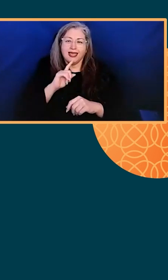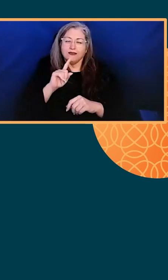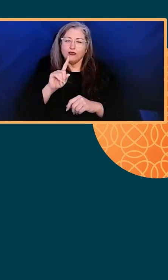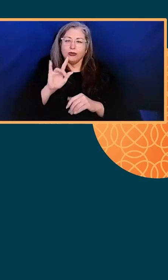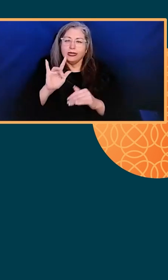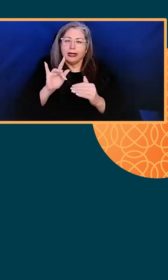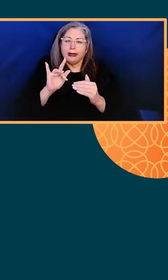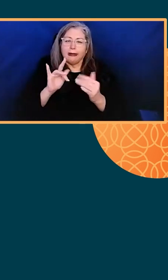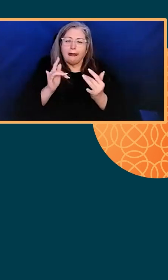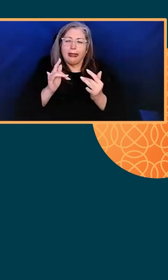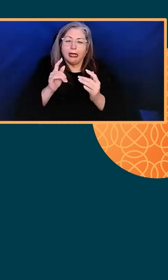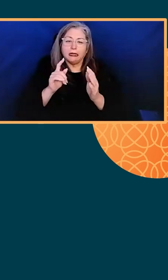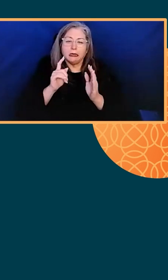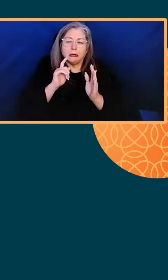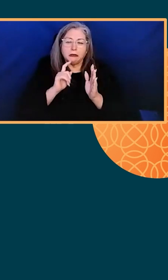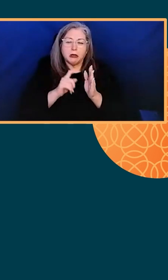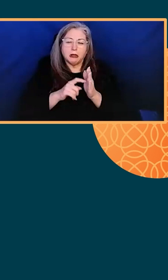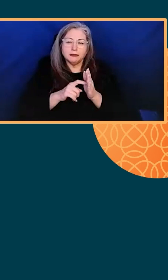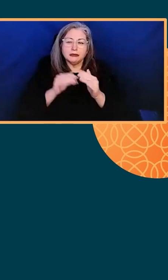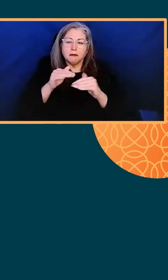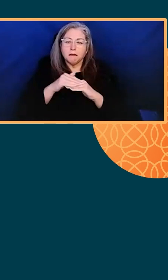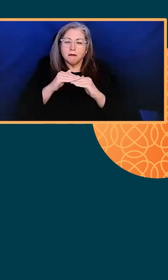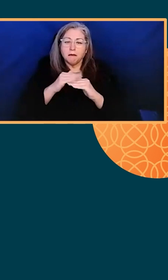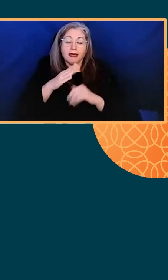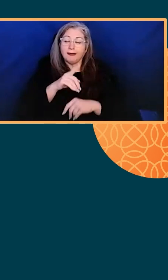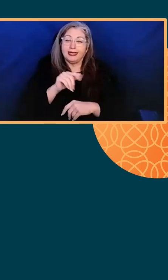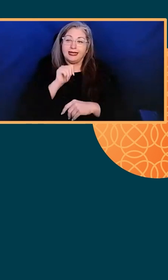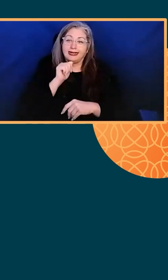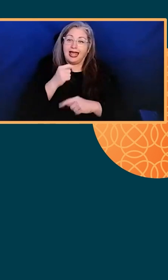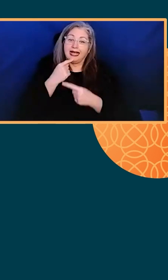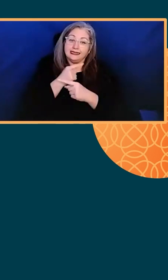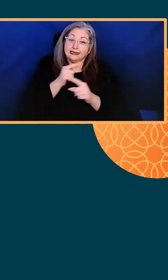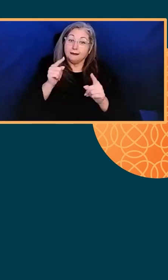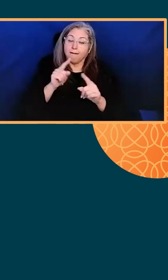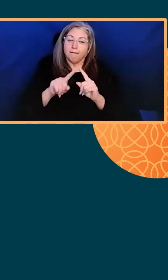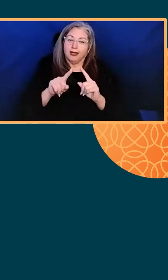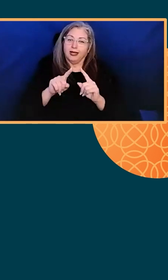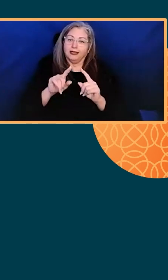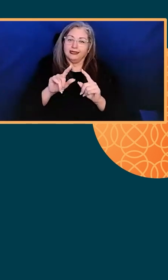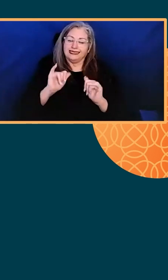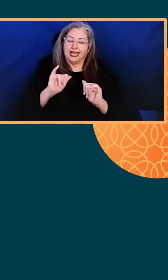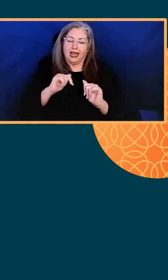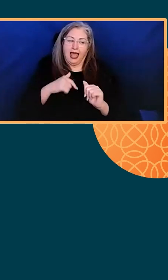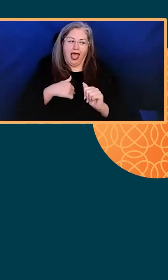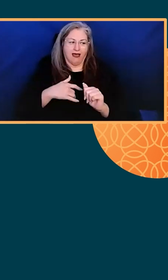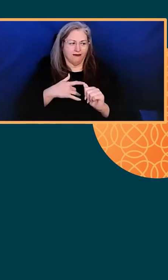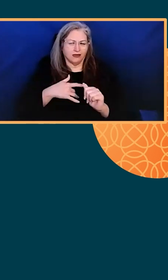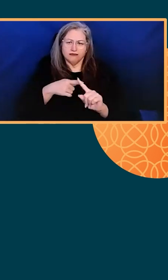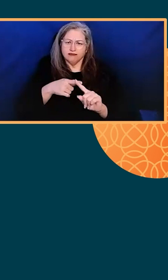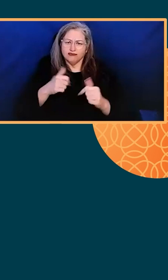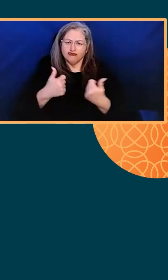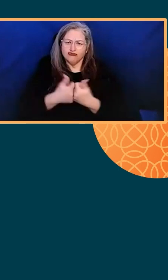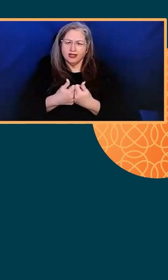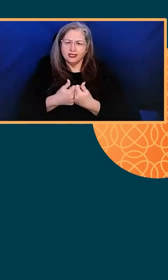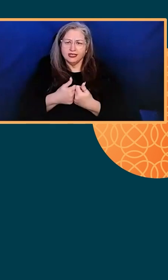an acknowledgement, if not spoken out. And it still feels challenging